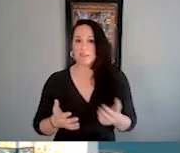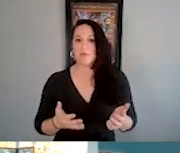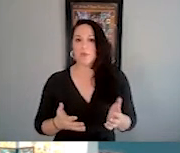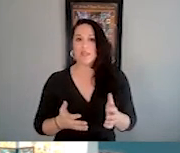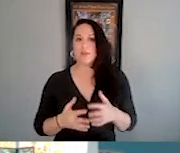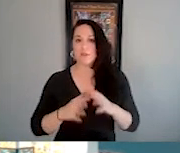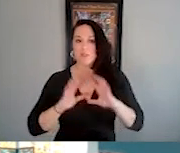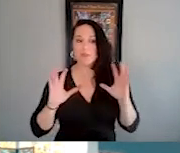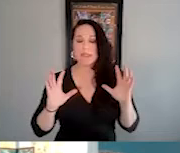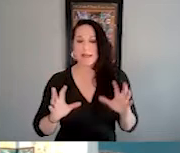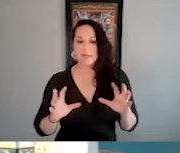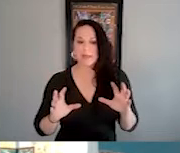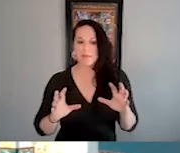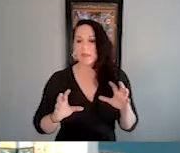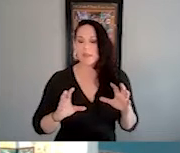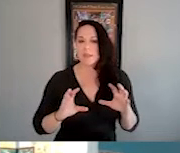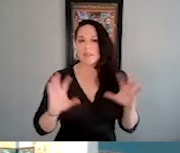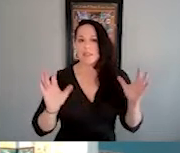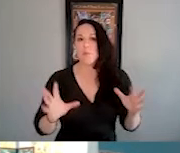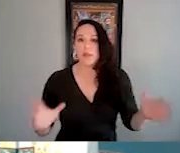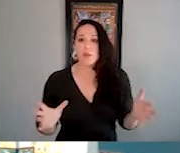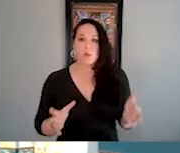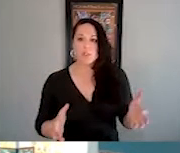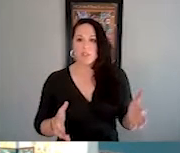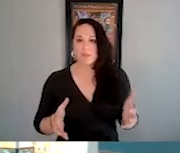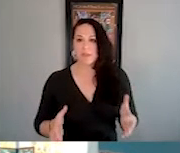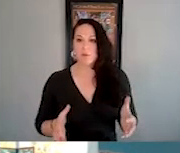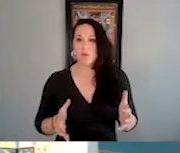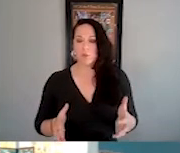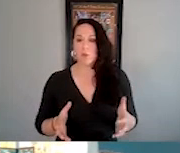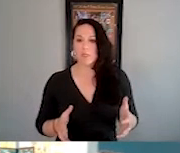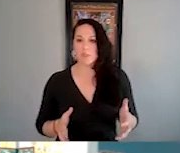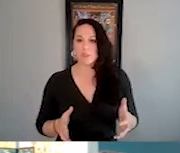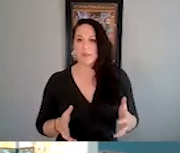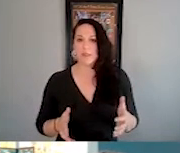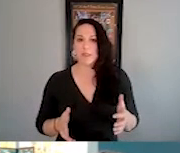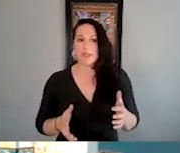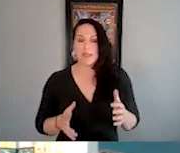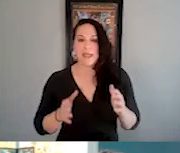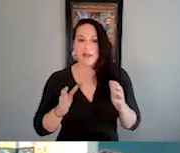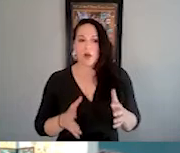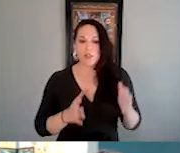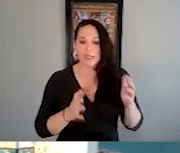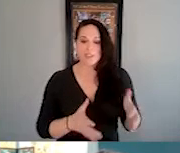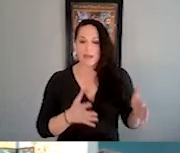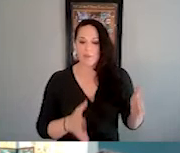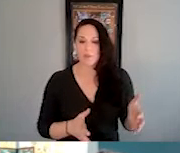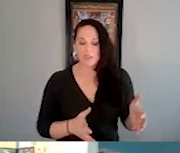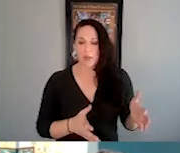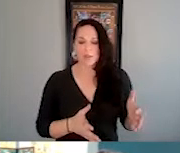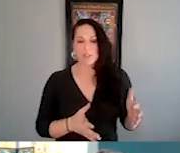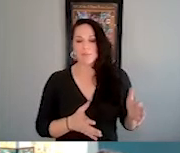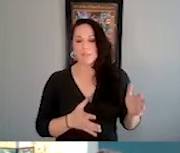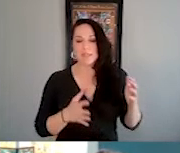something about this if we work together. This really allowed him to see where the coalition could be pivotal in the work he was doing. Yes, you have